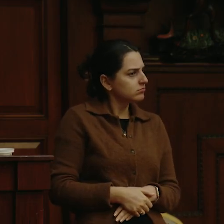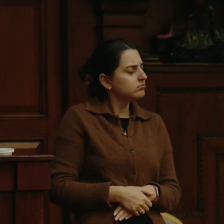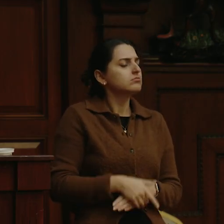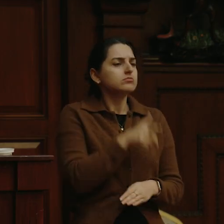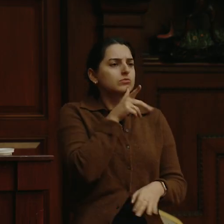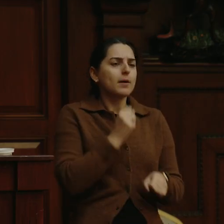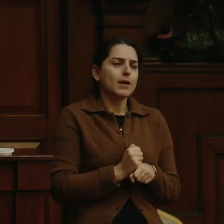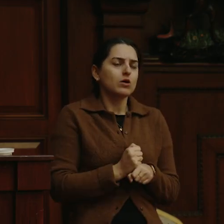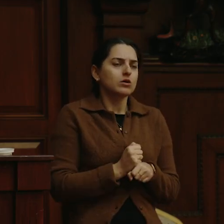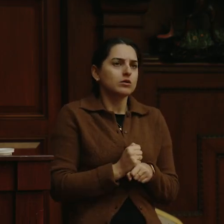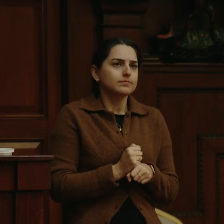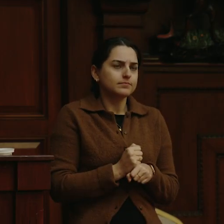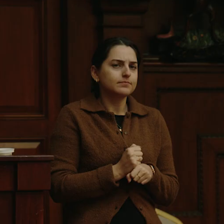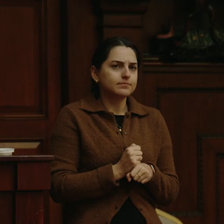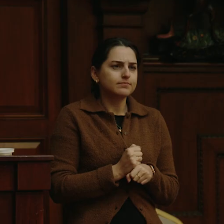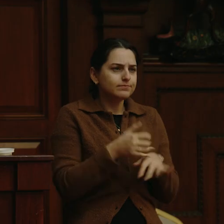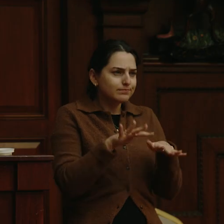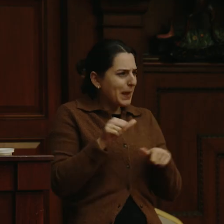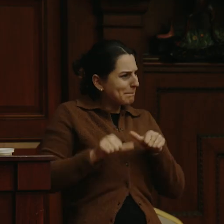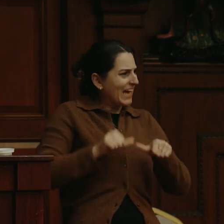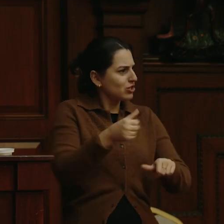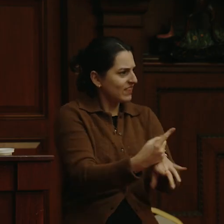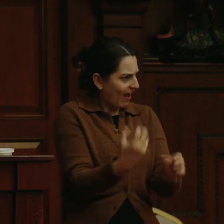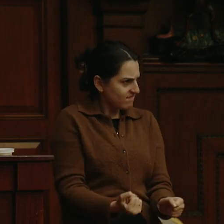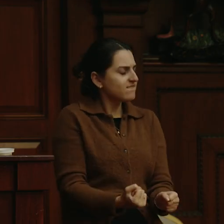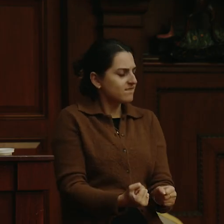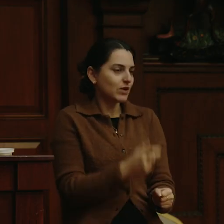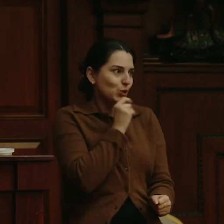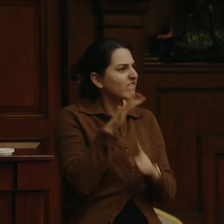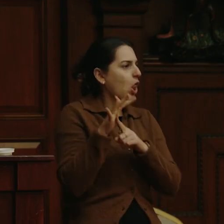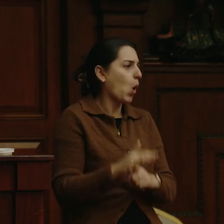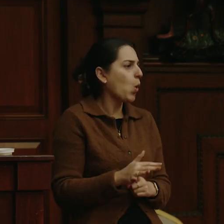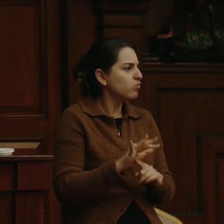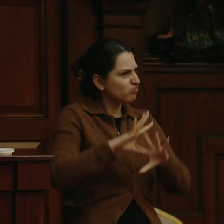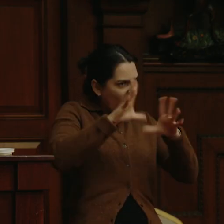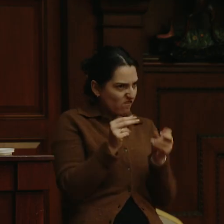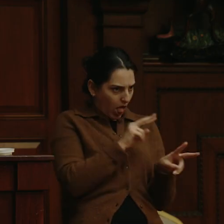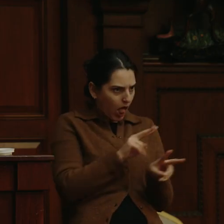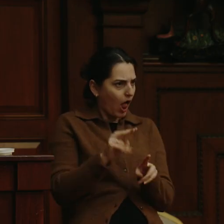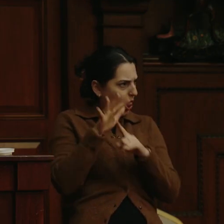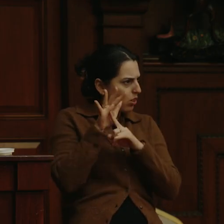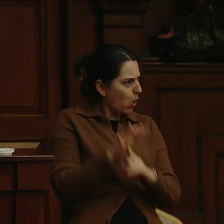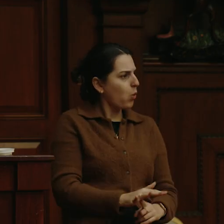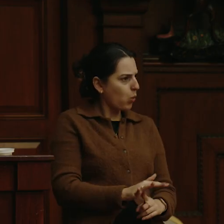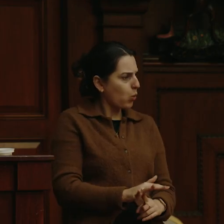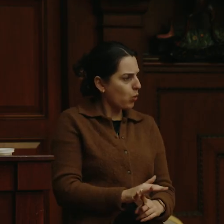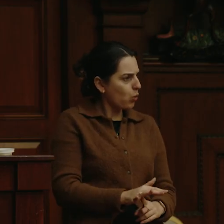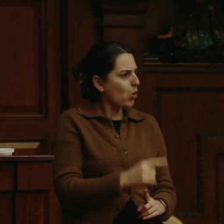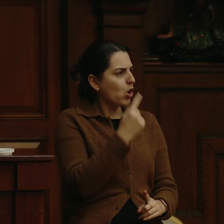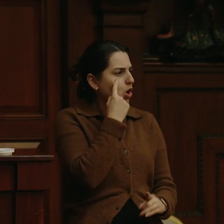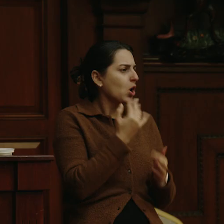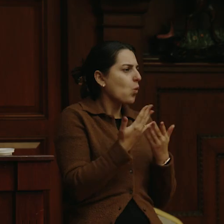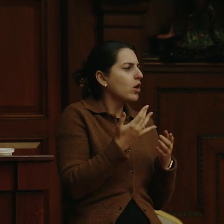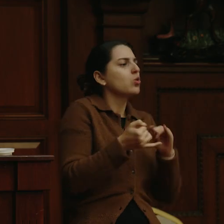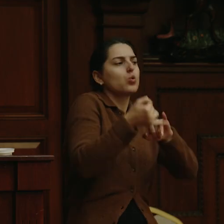In terms of the kind of patterns, as I said, yeah, fairly low overall numbers. When we looked at the kind of